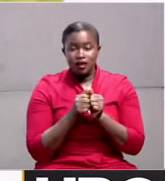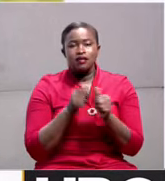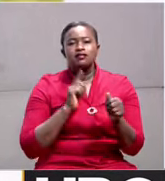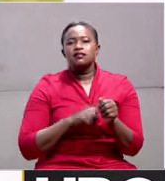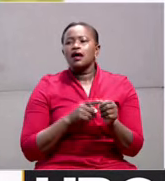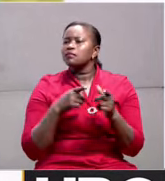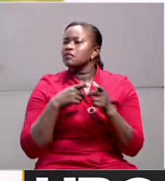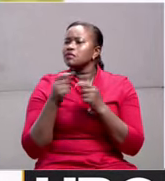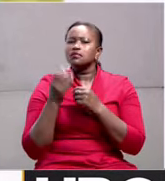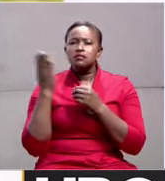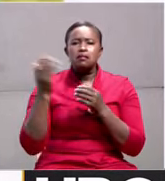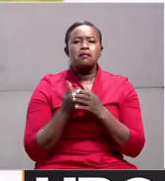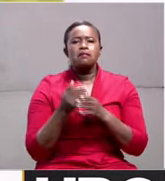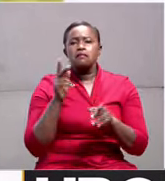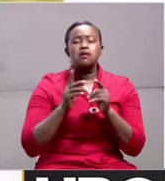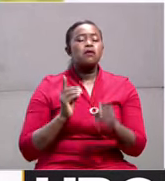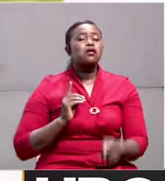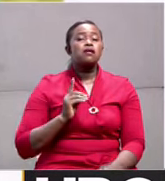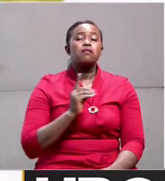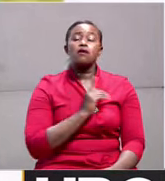people democratically poor.